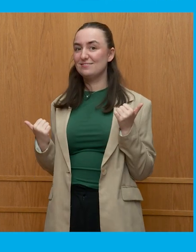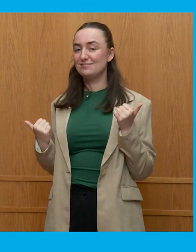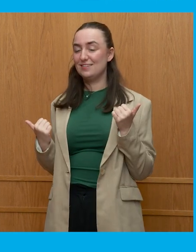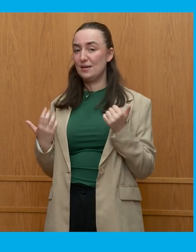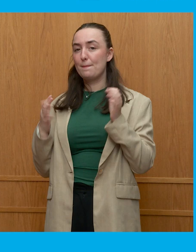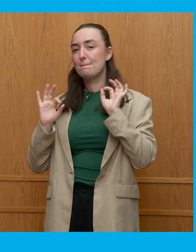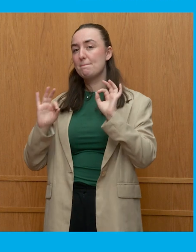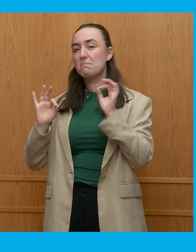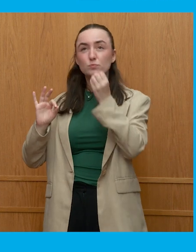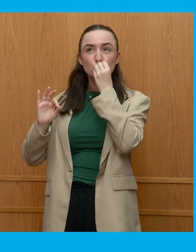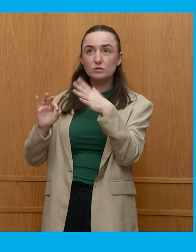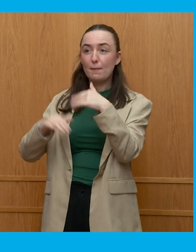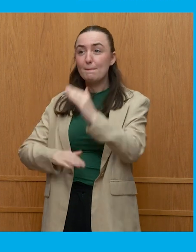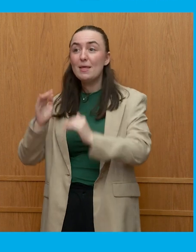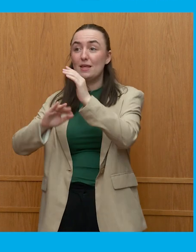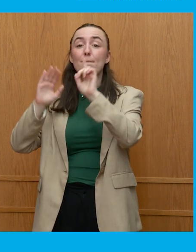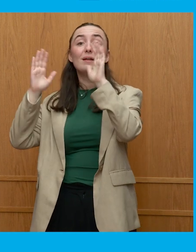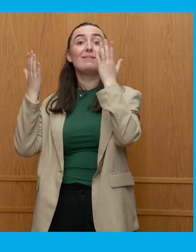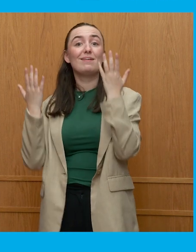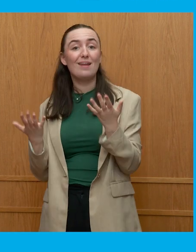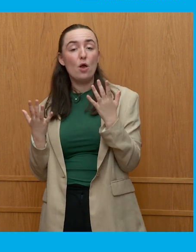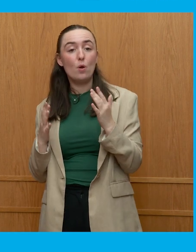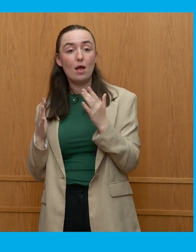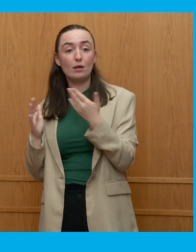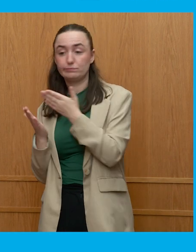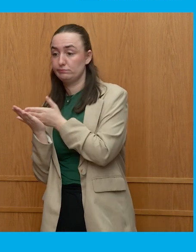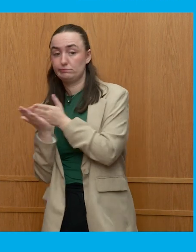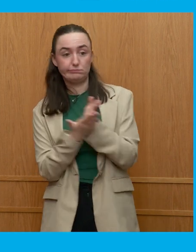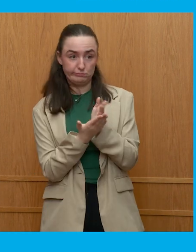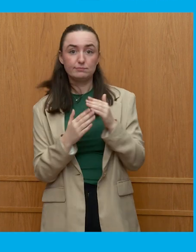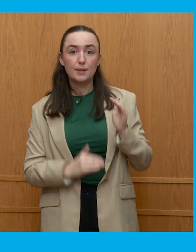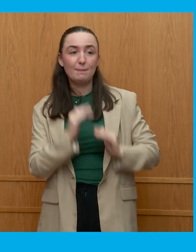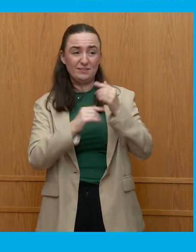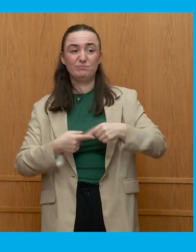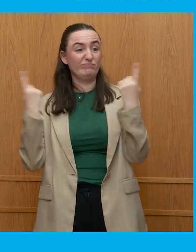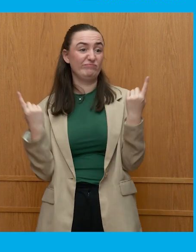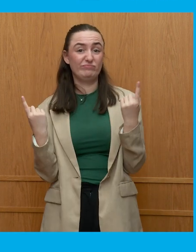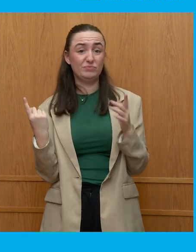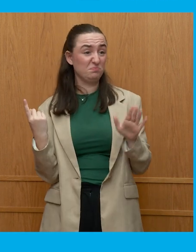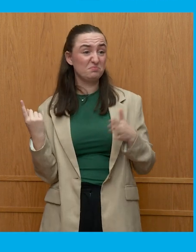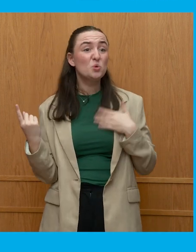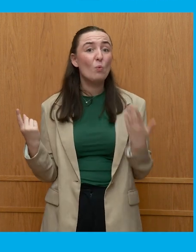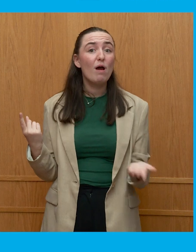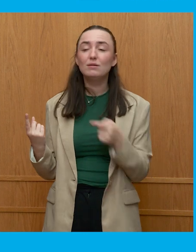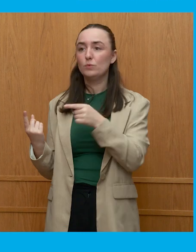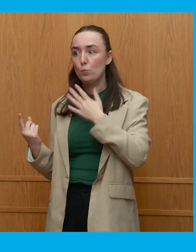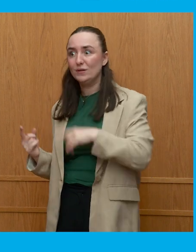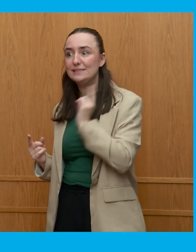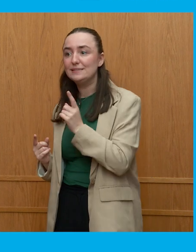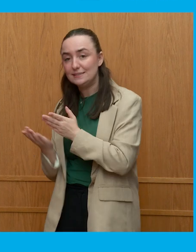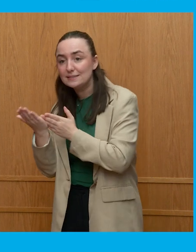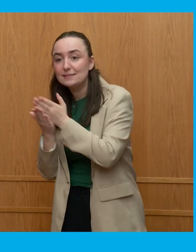conservatory. Now they're building something which is not what we wanted, you know. It's very difficult to